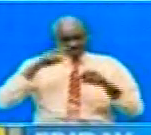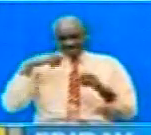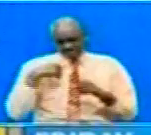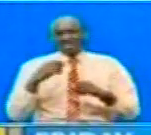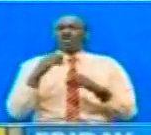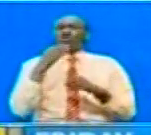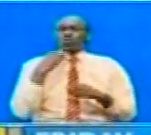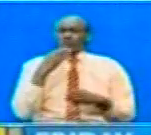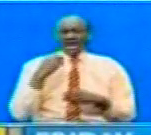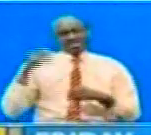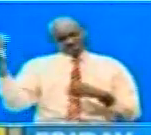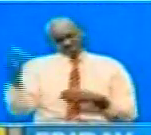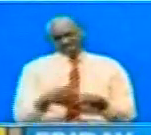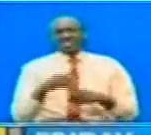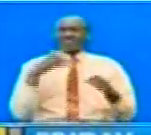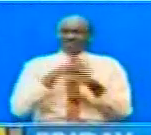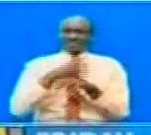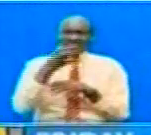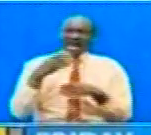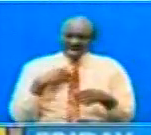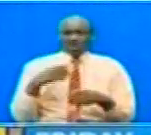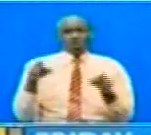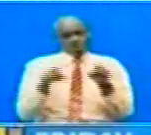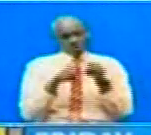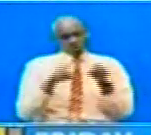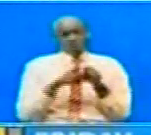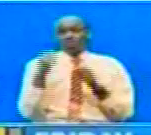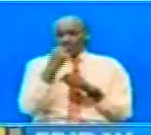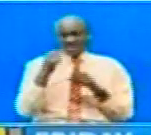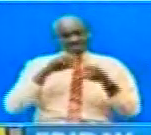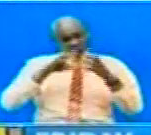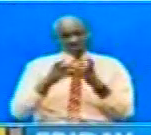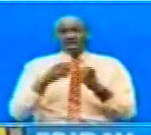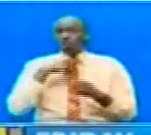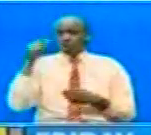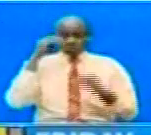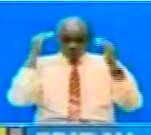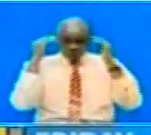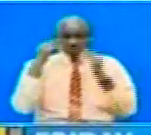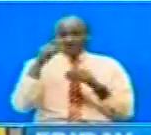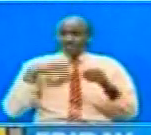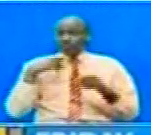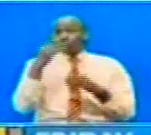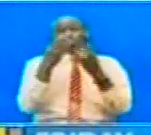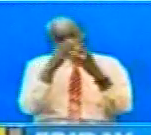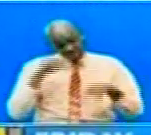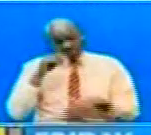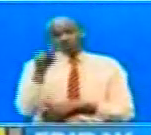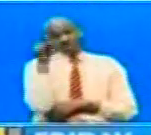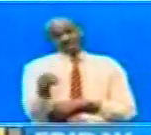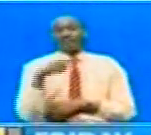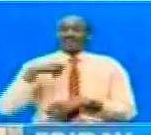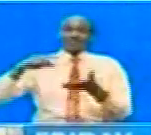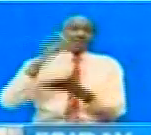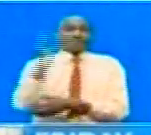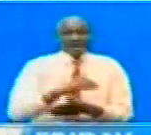sugar importation and mismanagement of the company, and has moved to court seeking compensation from those who allegedly stole from the